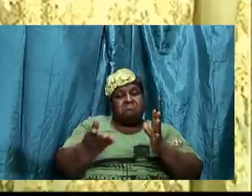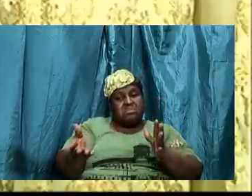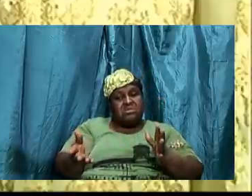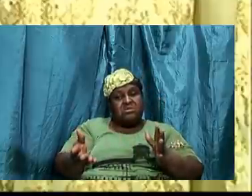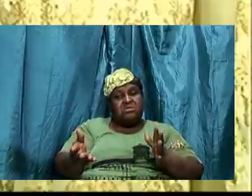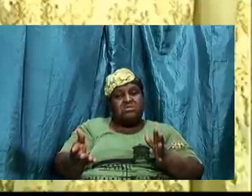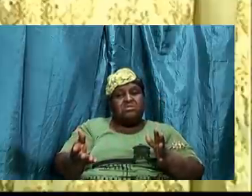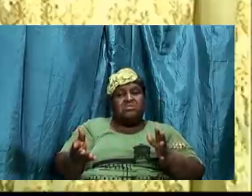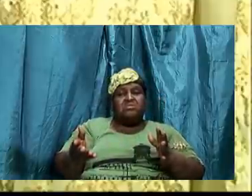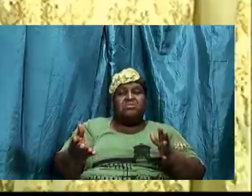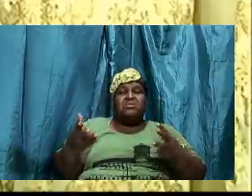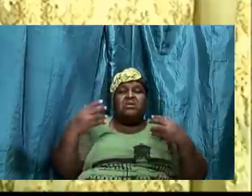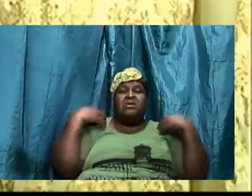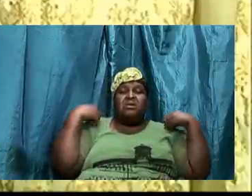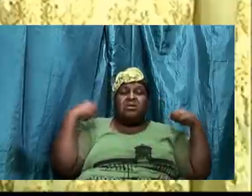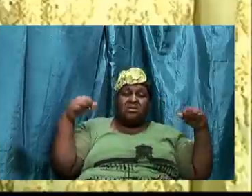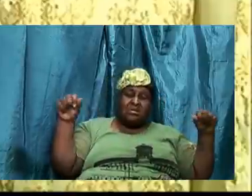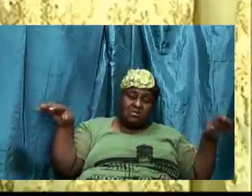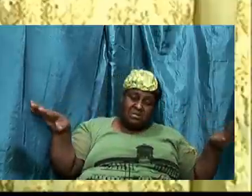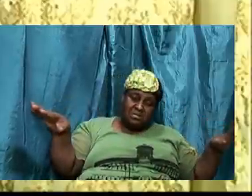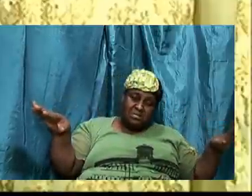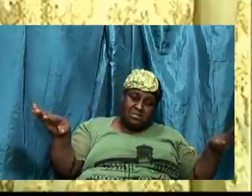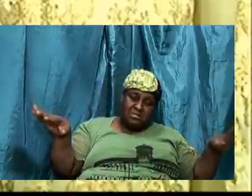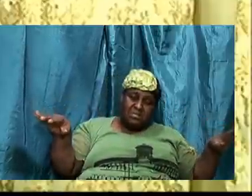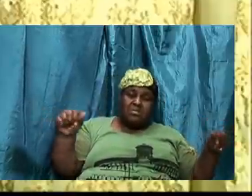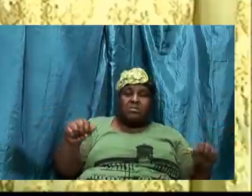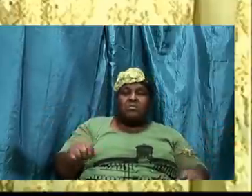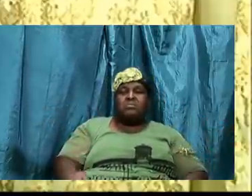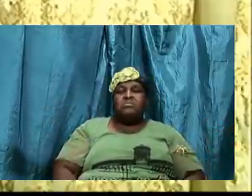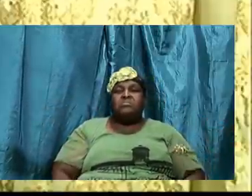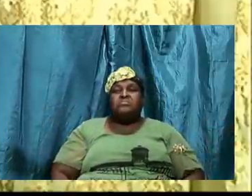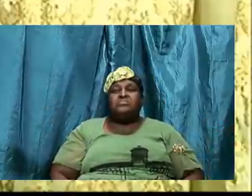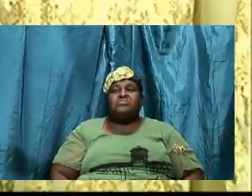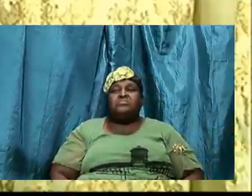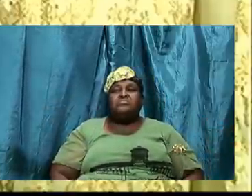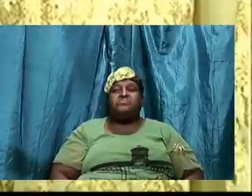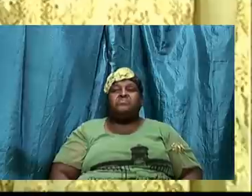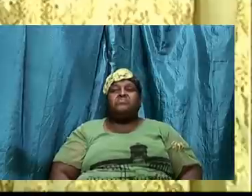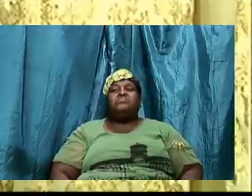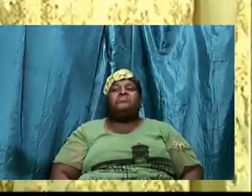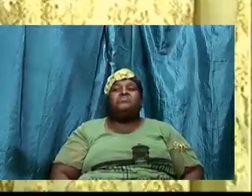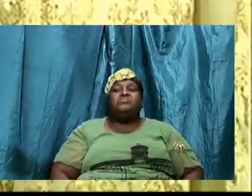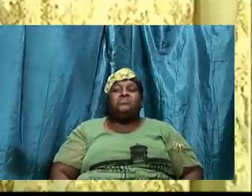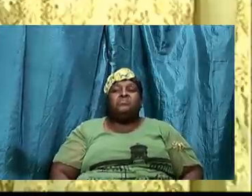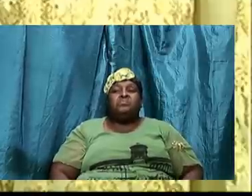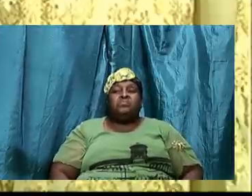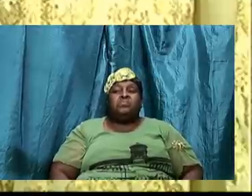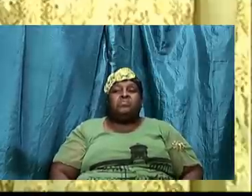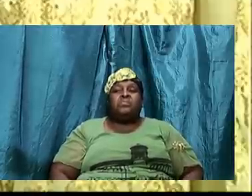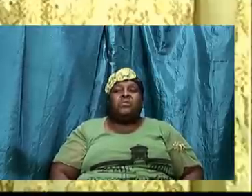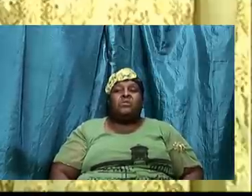Sorry, that is power. And then there is what we call principalities now. Scriptures for that.